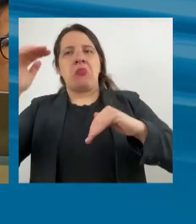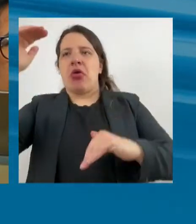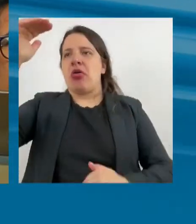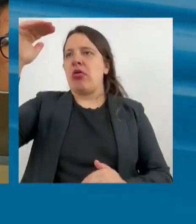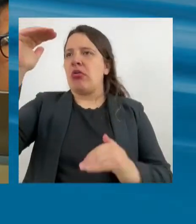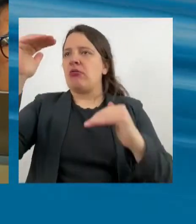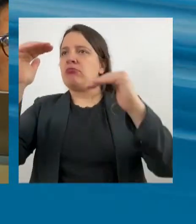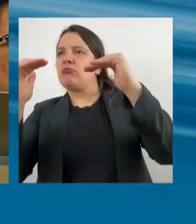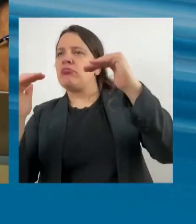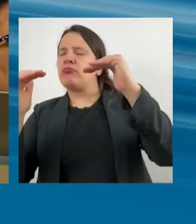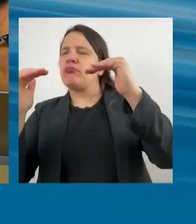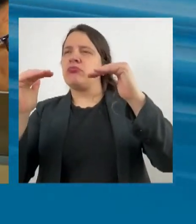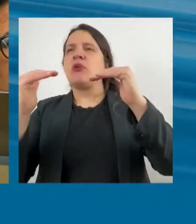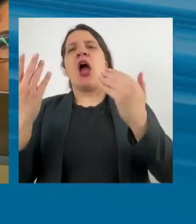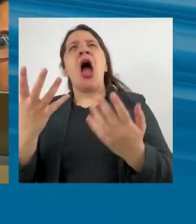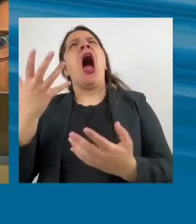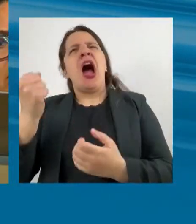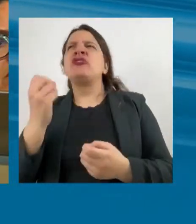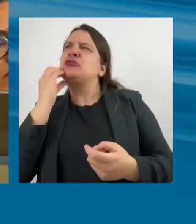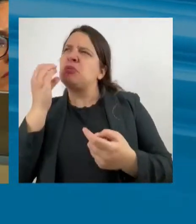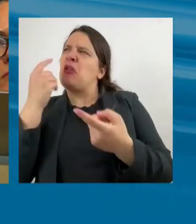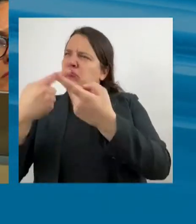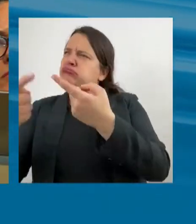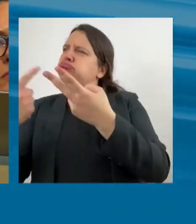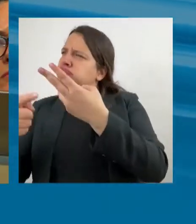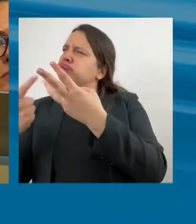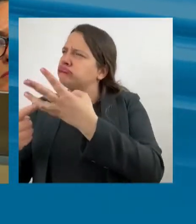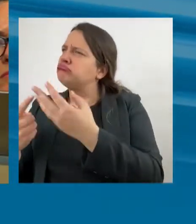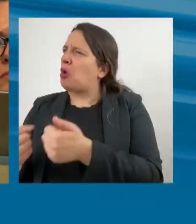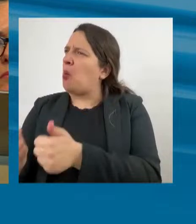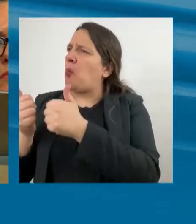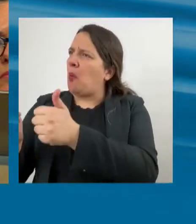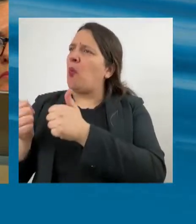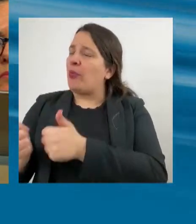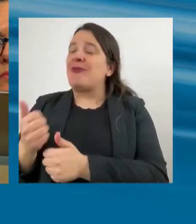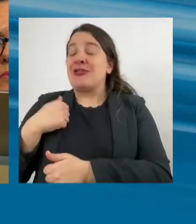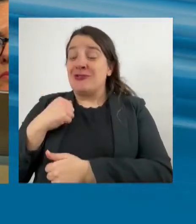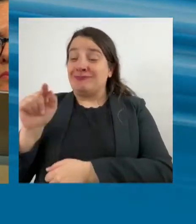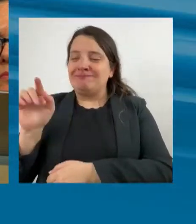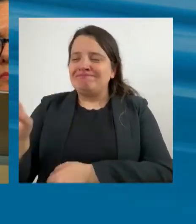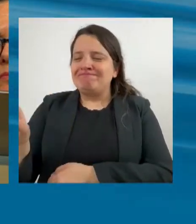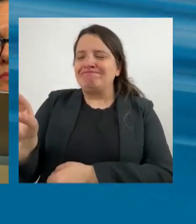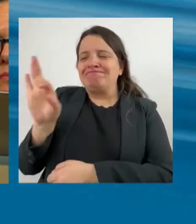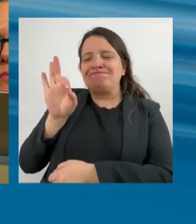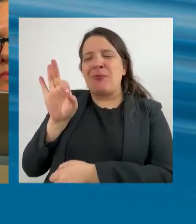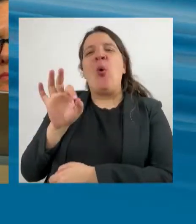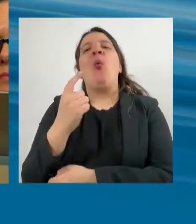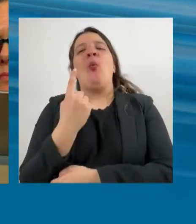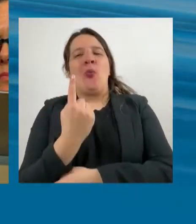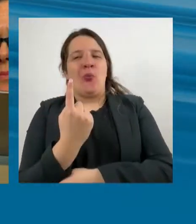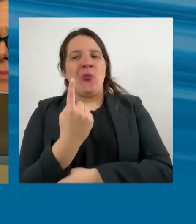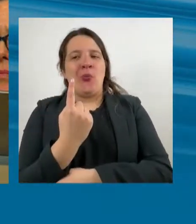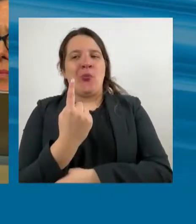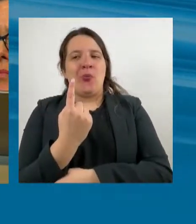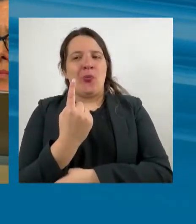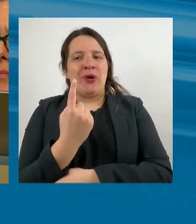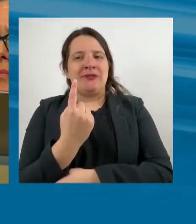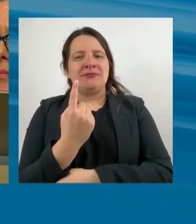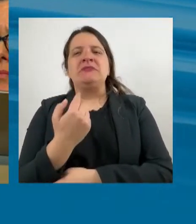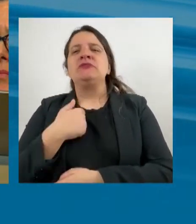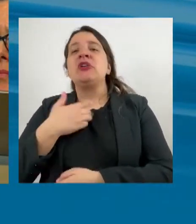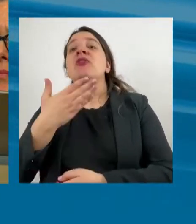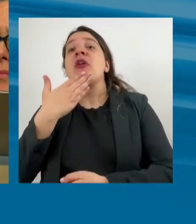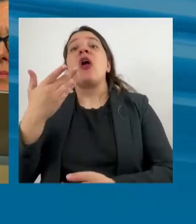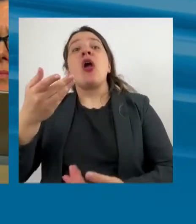reduce inequality in the region. I think there would be many, but here I would like to highlight one, which is the